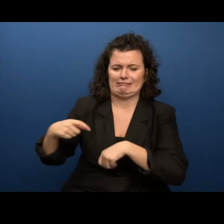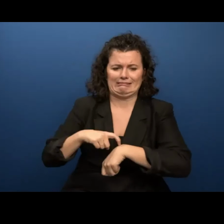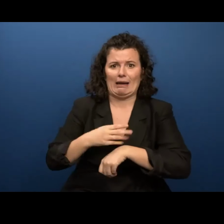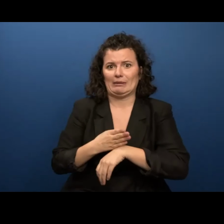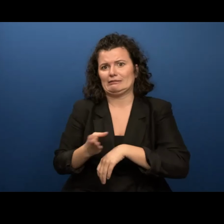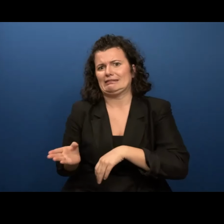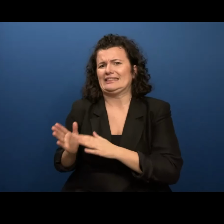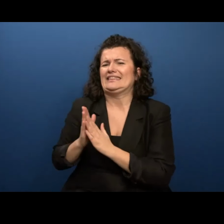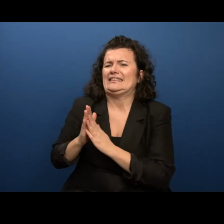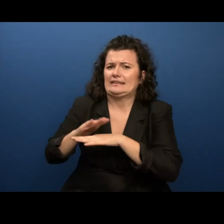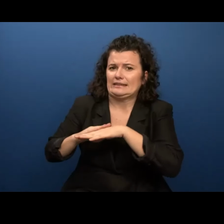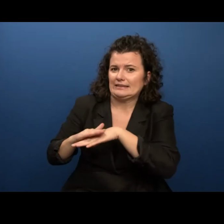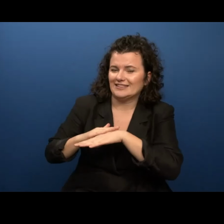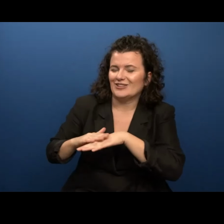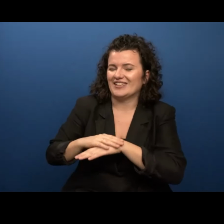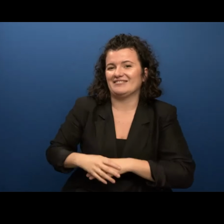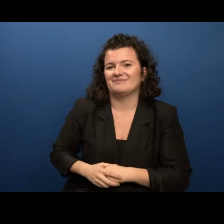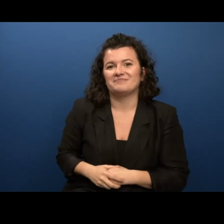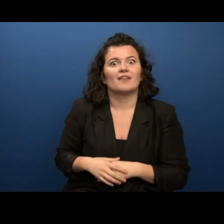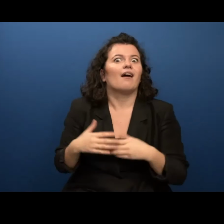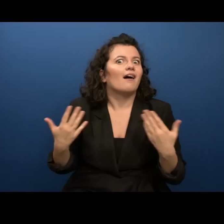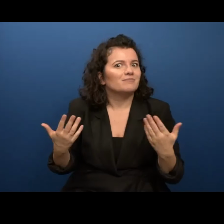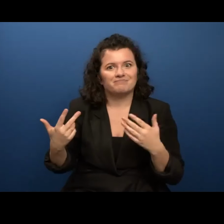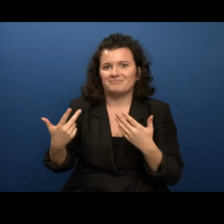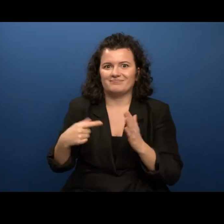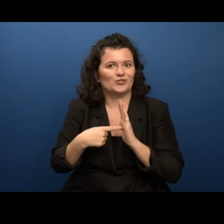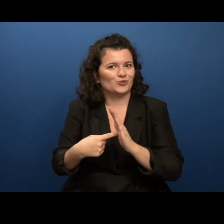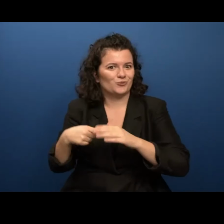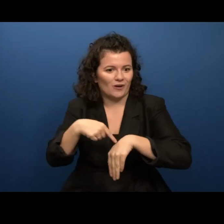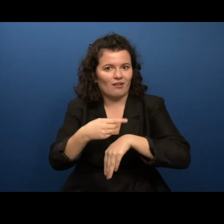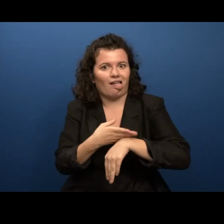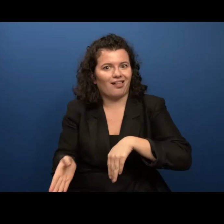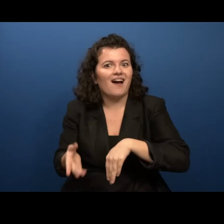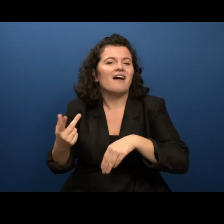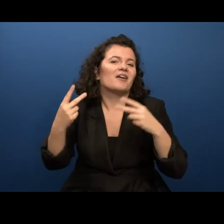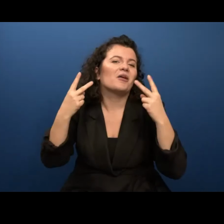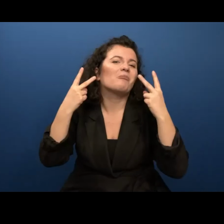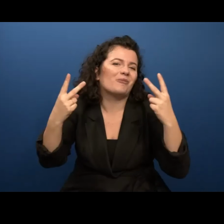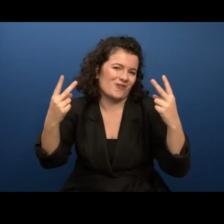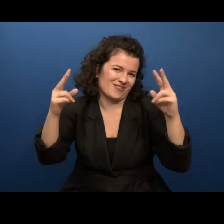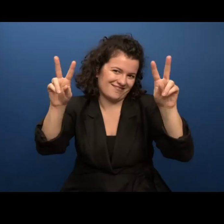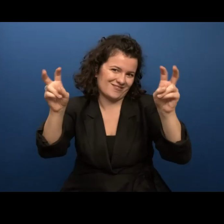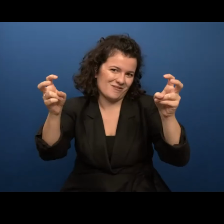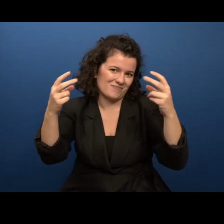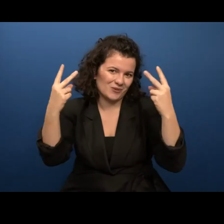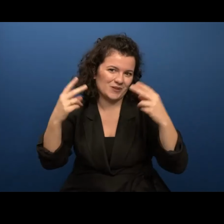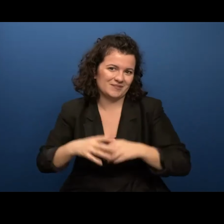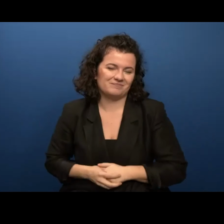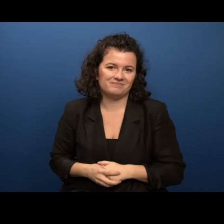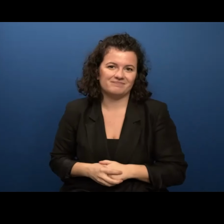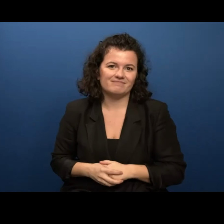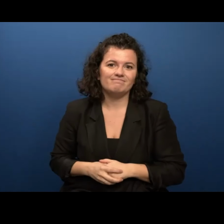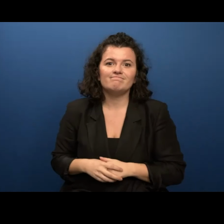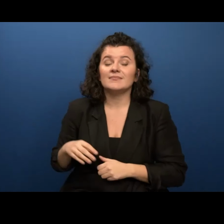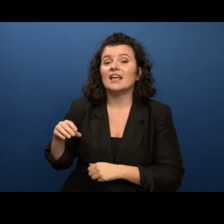time, but I think that just goes to show that, you know, it's such an important event. These are really important issues. I'm particularly sorry that we didn't get to hear from